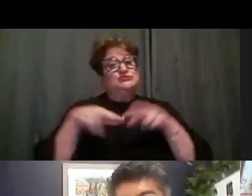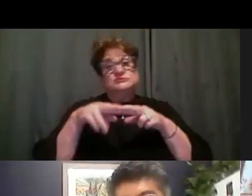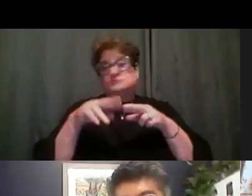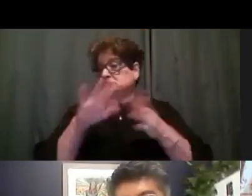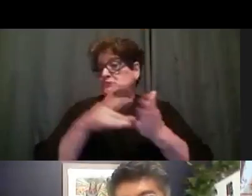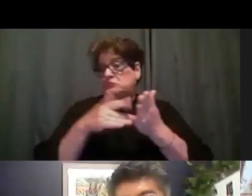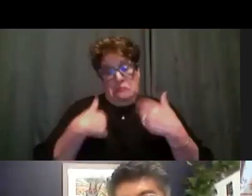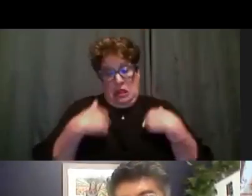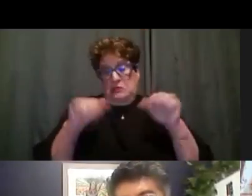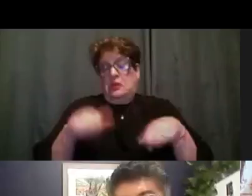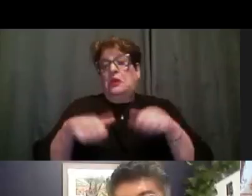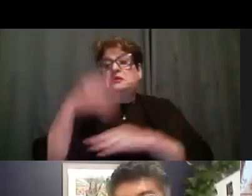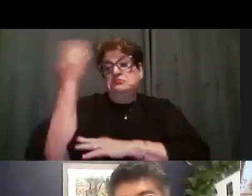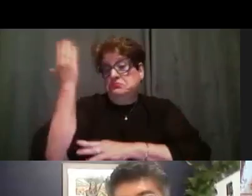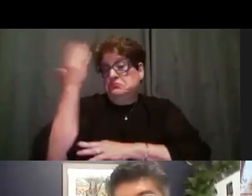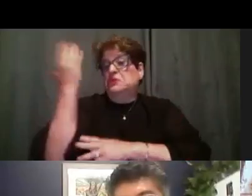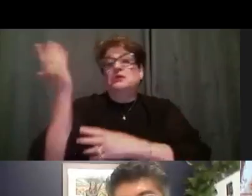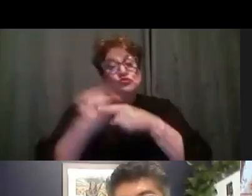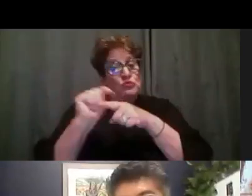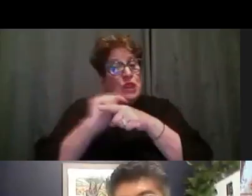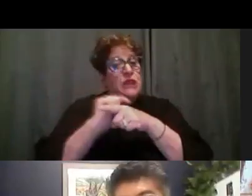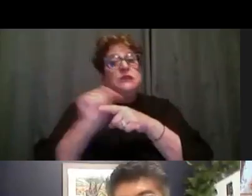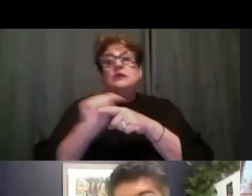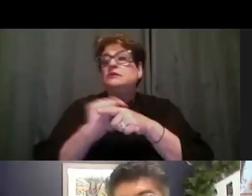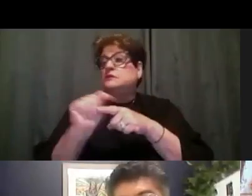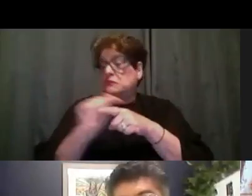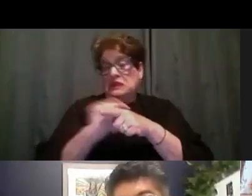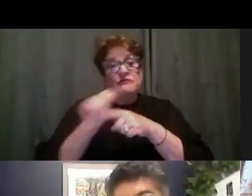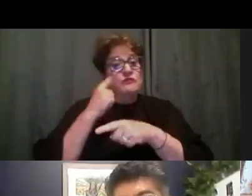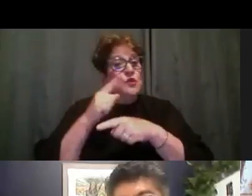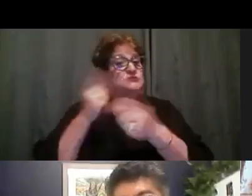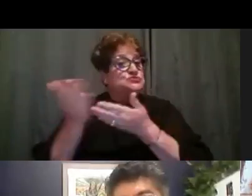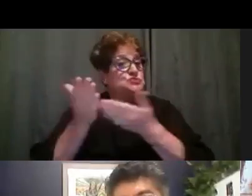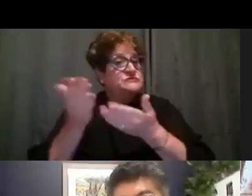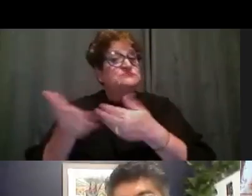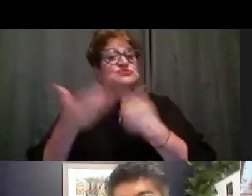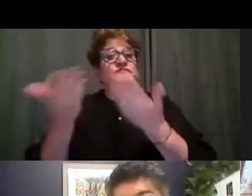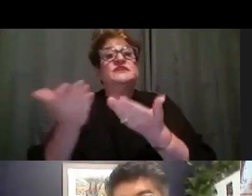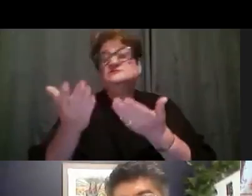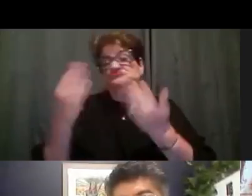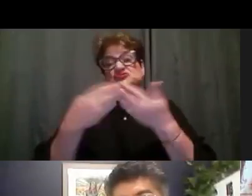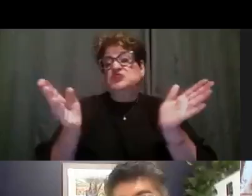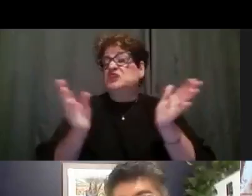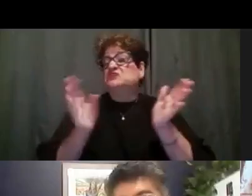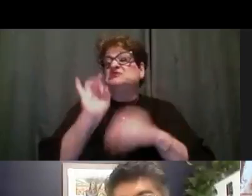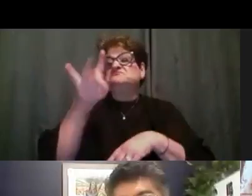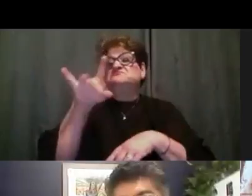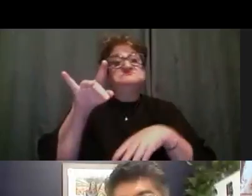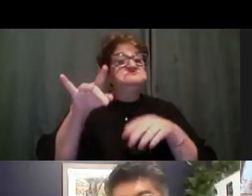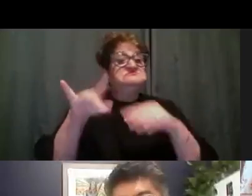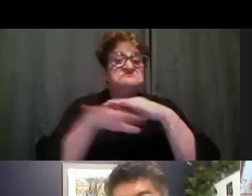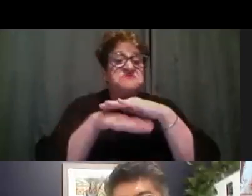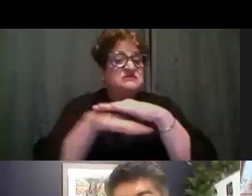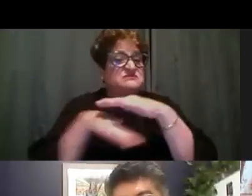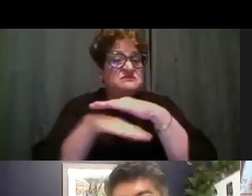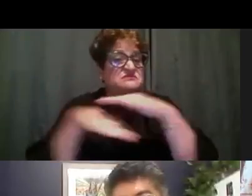and available to do that for service providers. Also, just very general introductions to our services